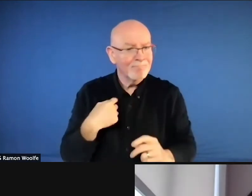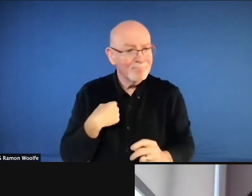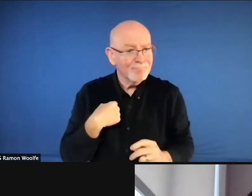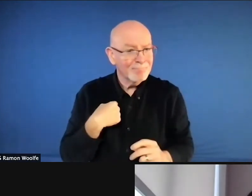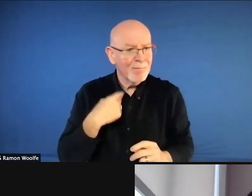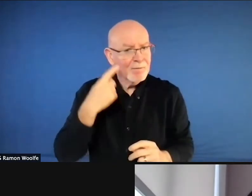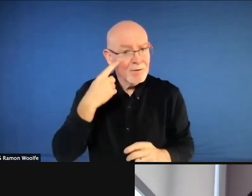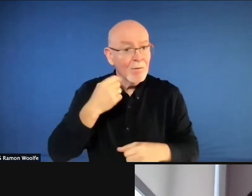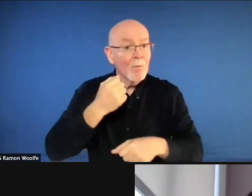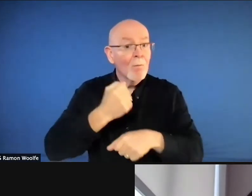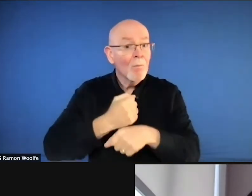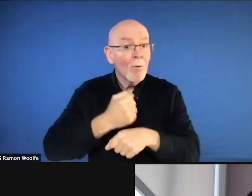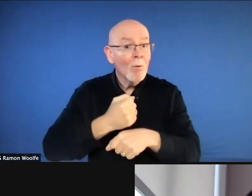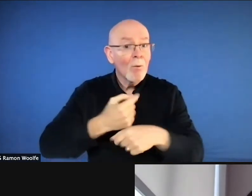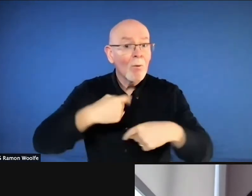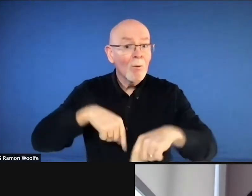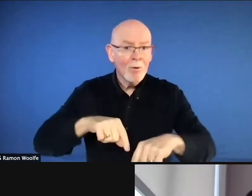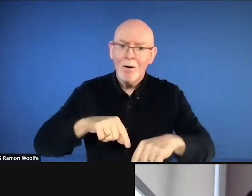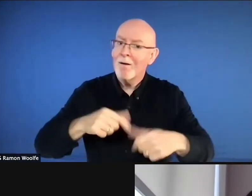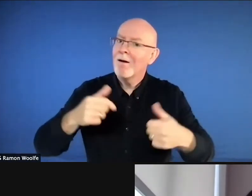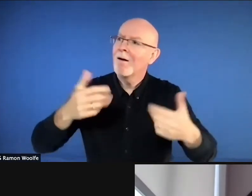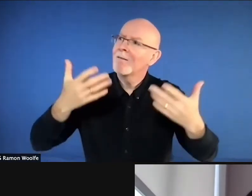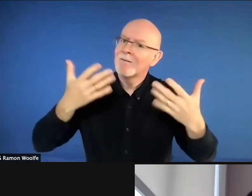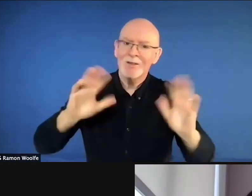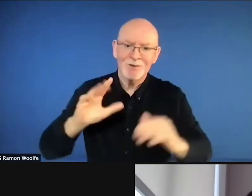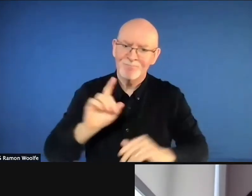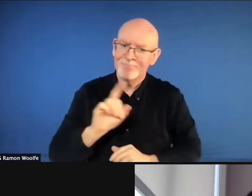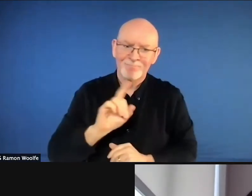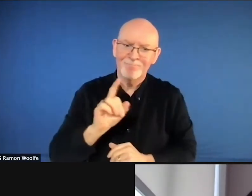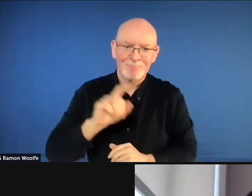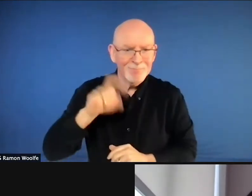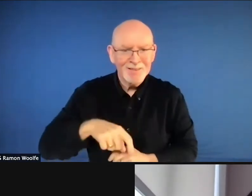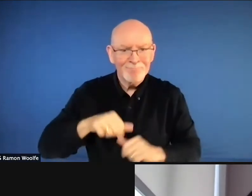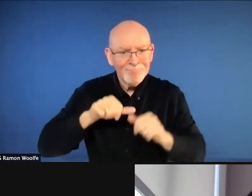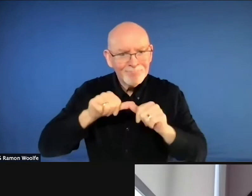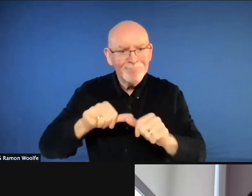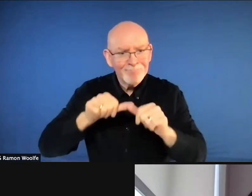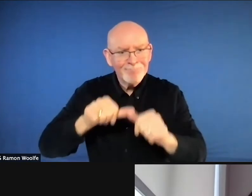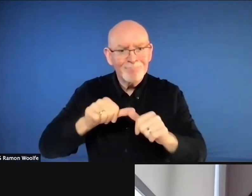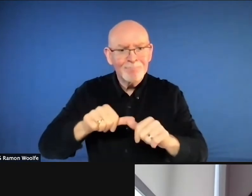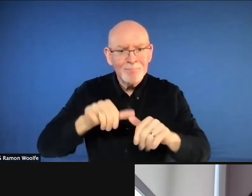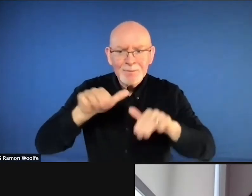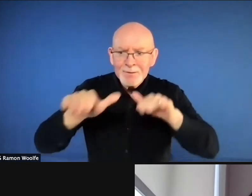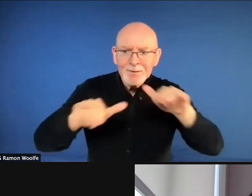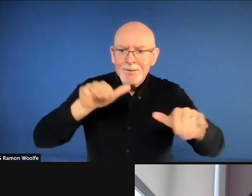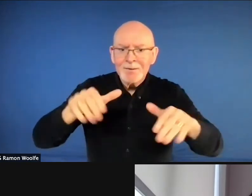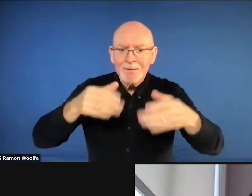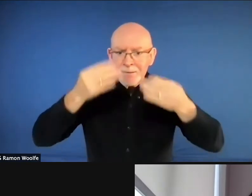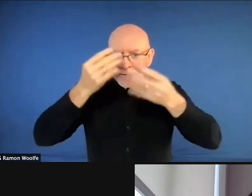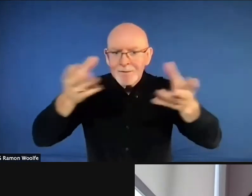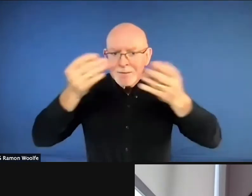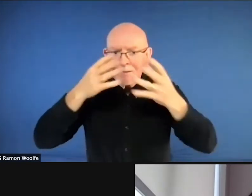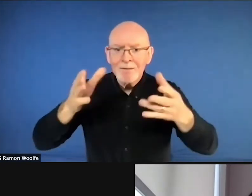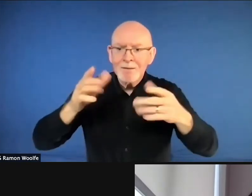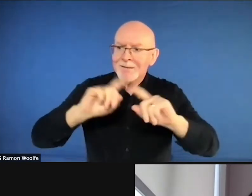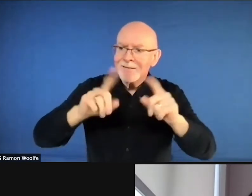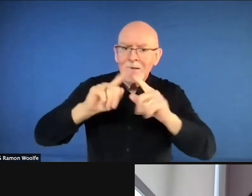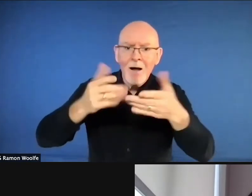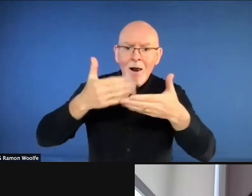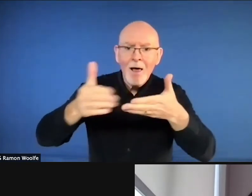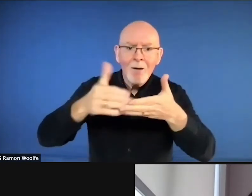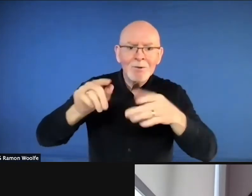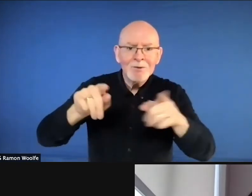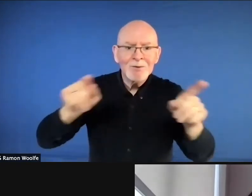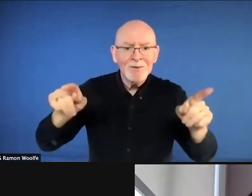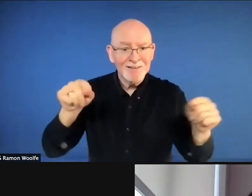a question coming in, Idil. I'd like to pose it to you if you don't mind. This is a question from Valeria. And